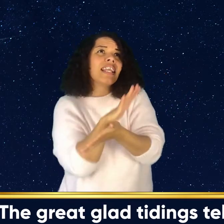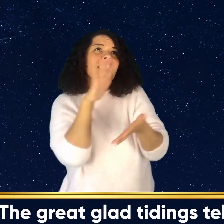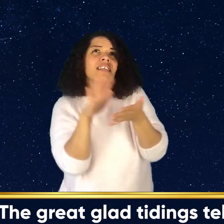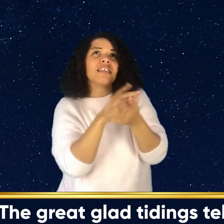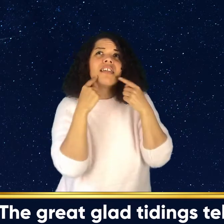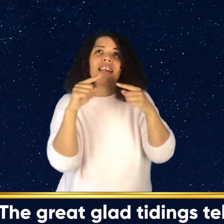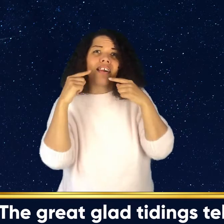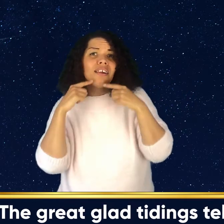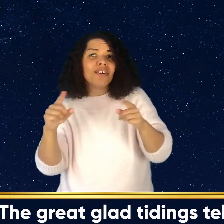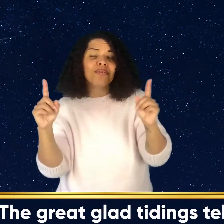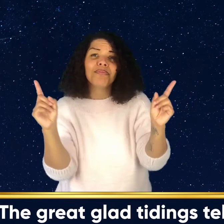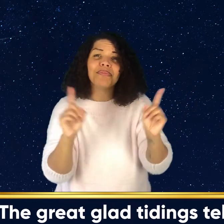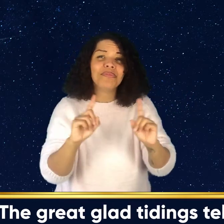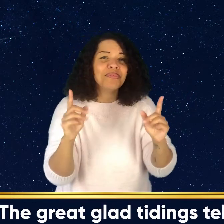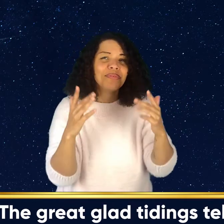angels, the great